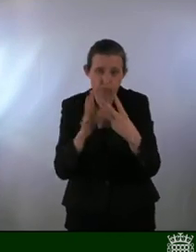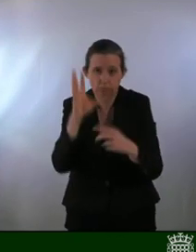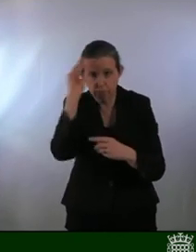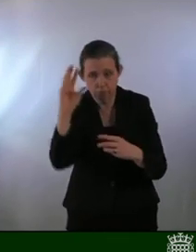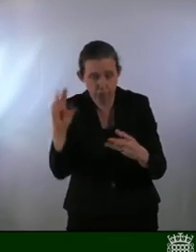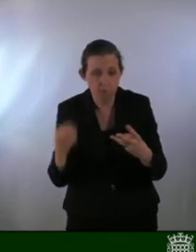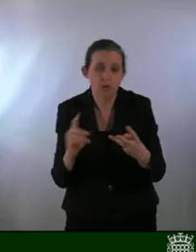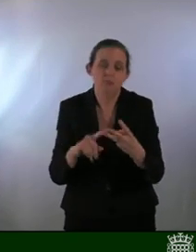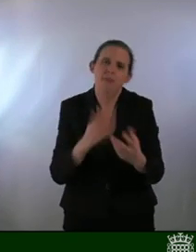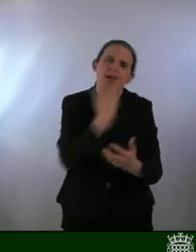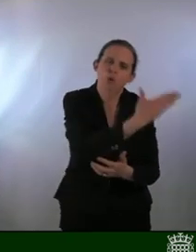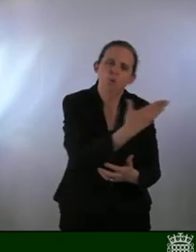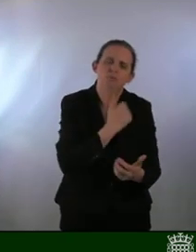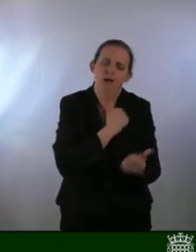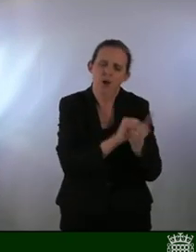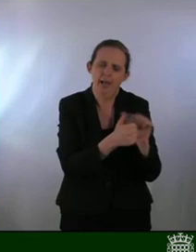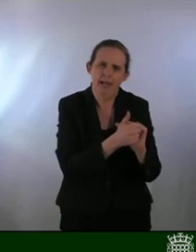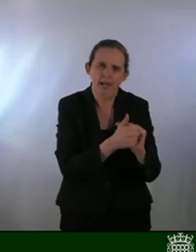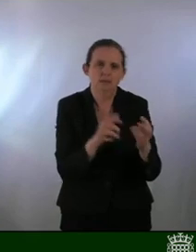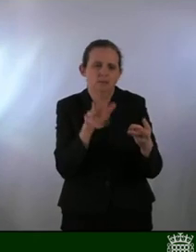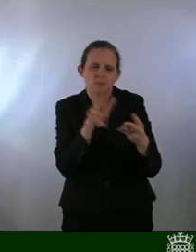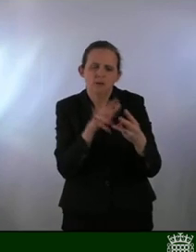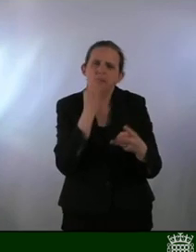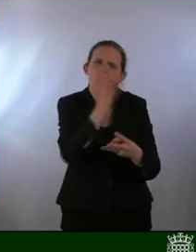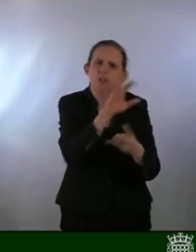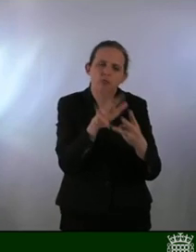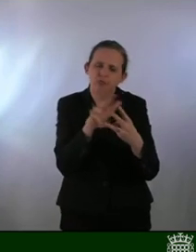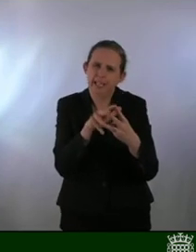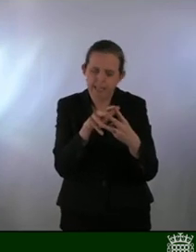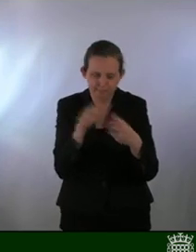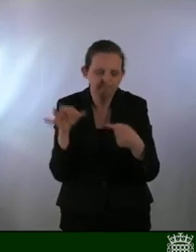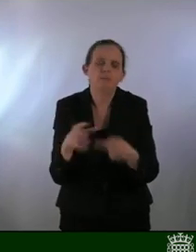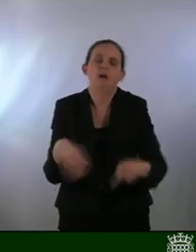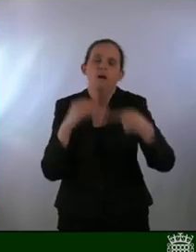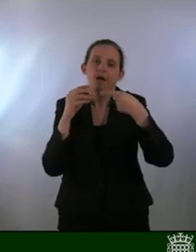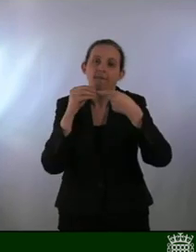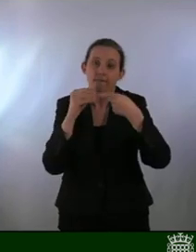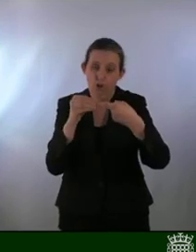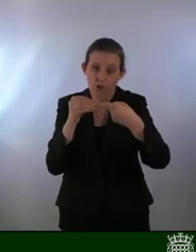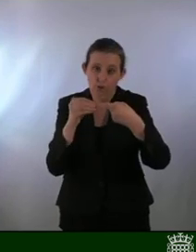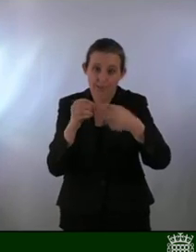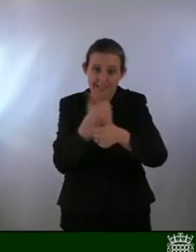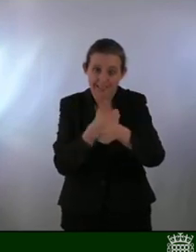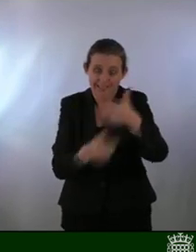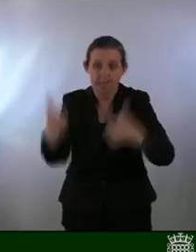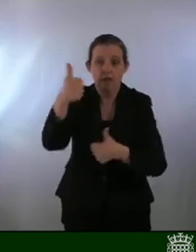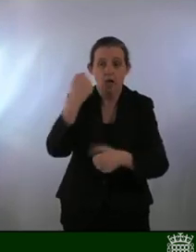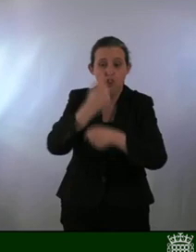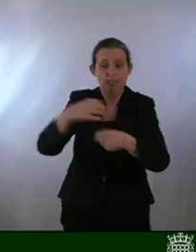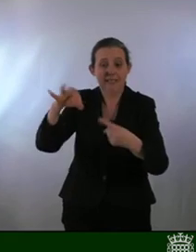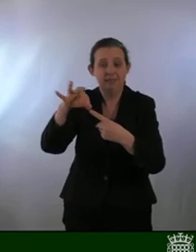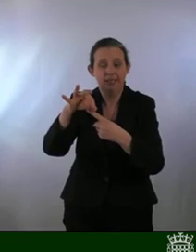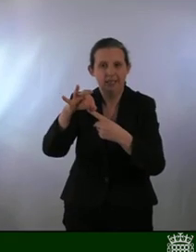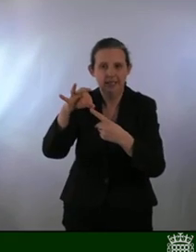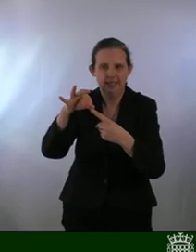all the points he's made so far? And he doesn't need to answer them in detail now. The first is that senior general practitioners are